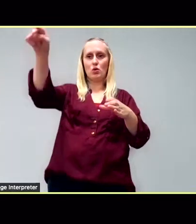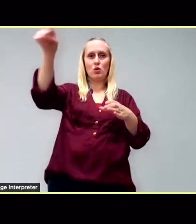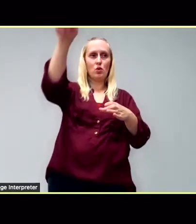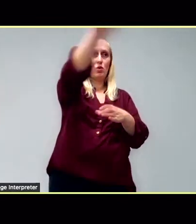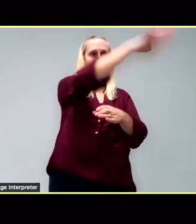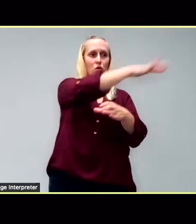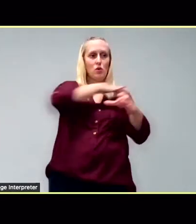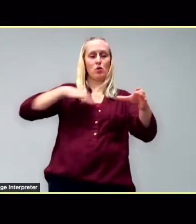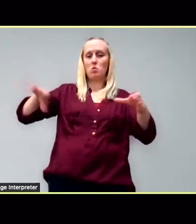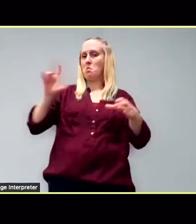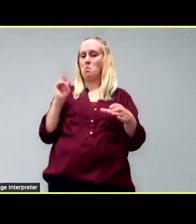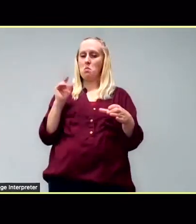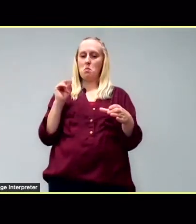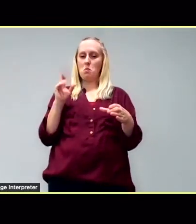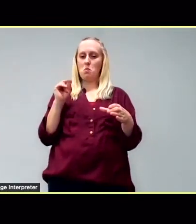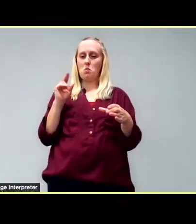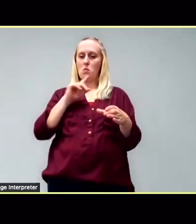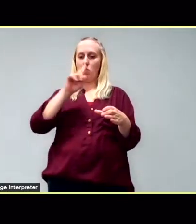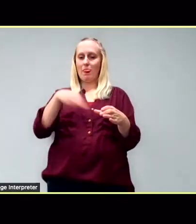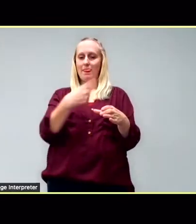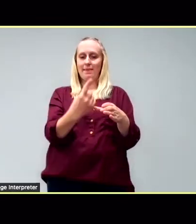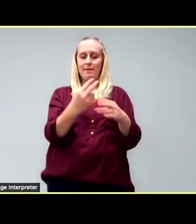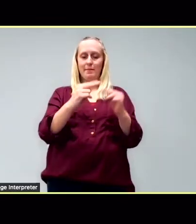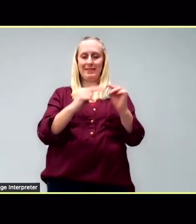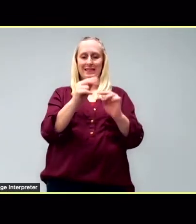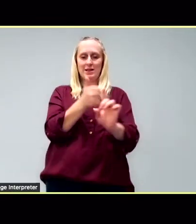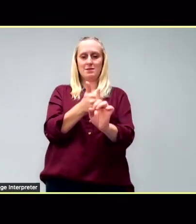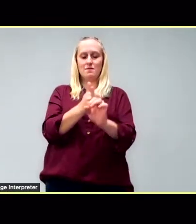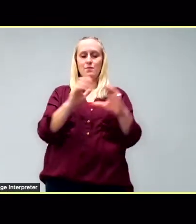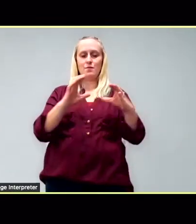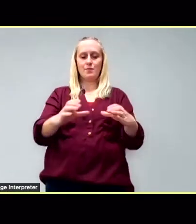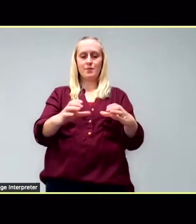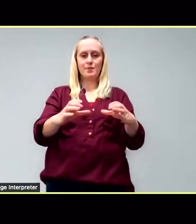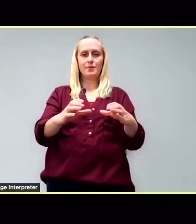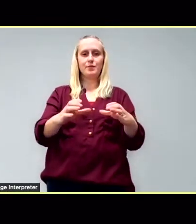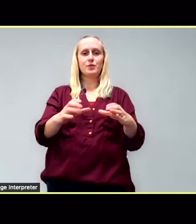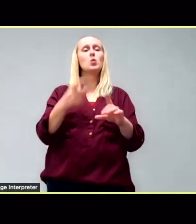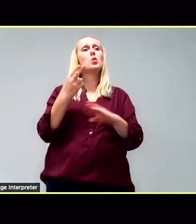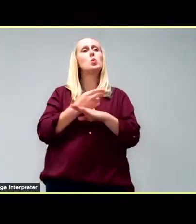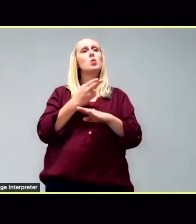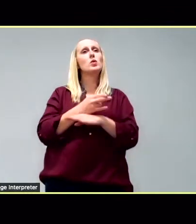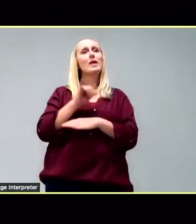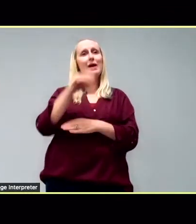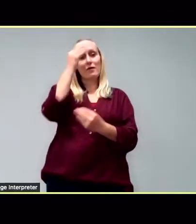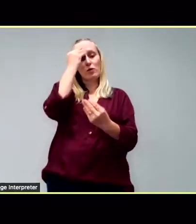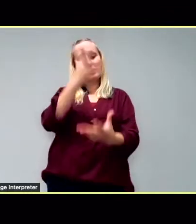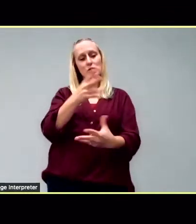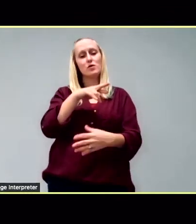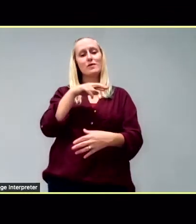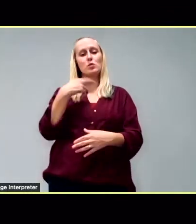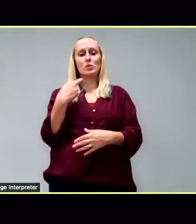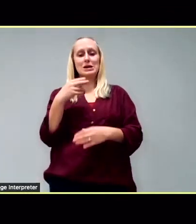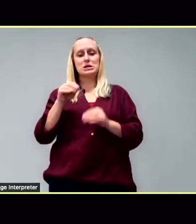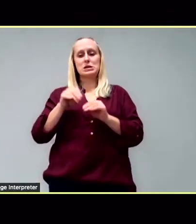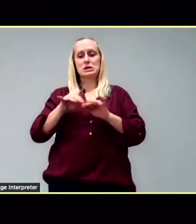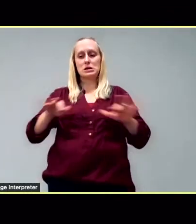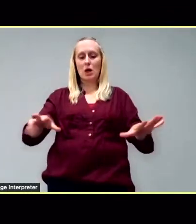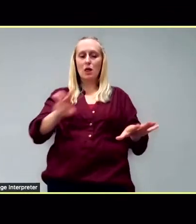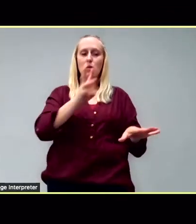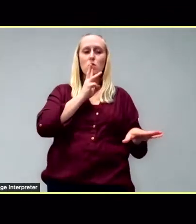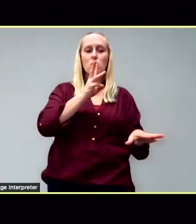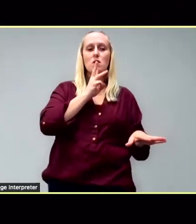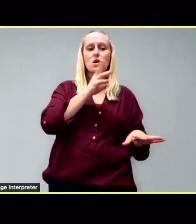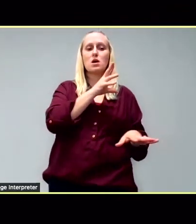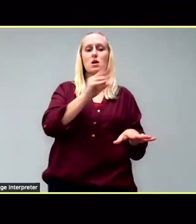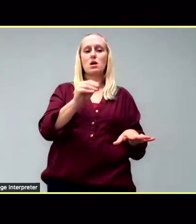all. And so based on the information that we had on risk, based on the distribution of groundwater, and based on the